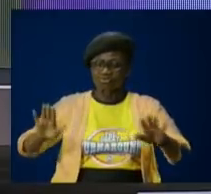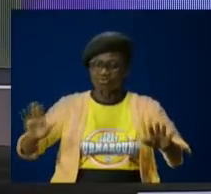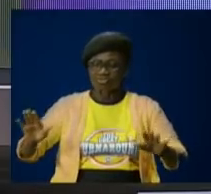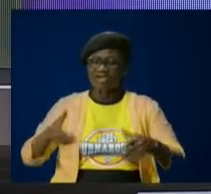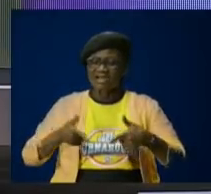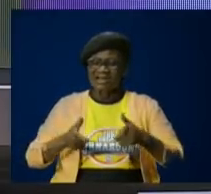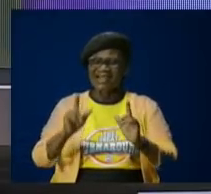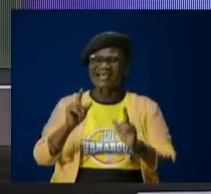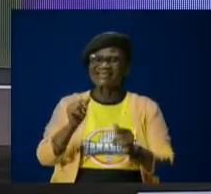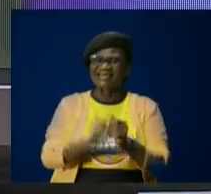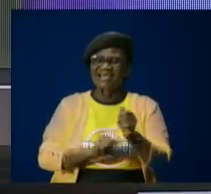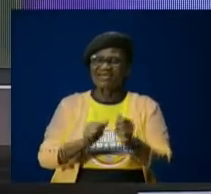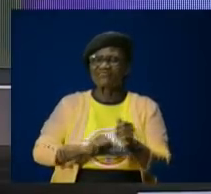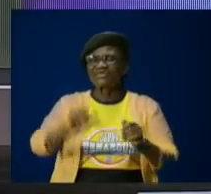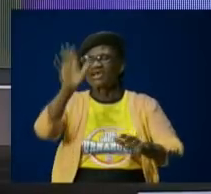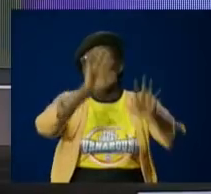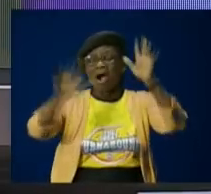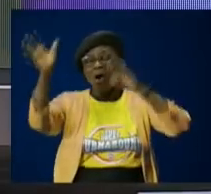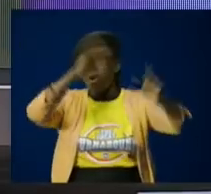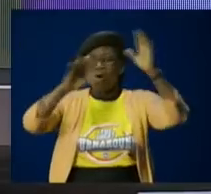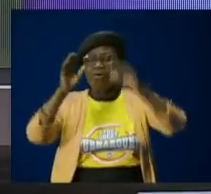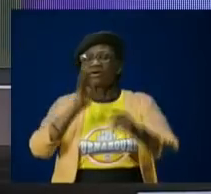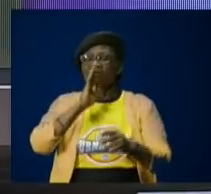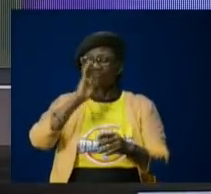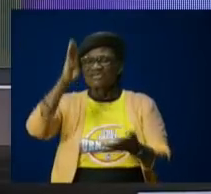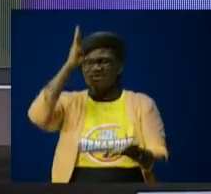every storm be stilled.